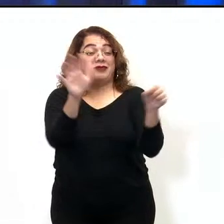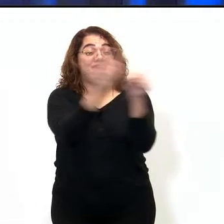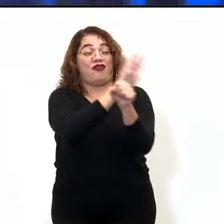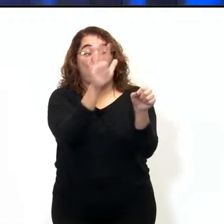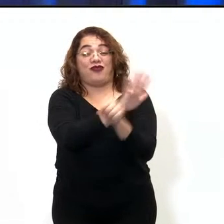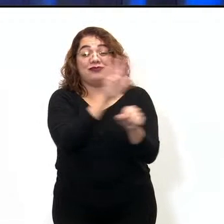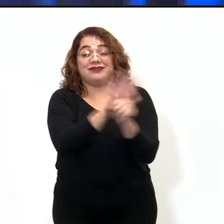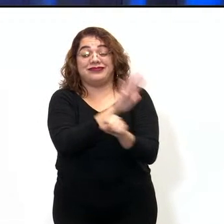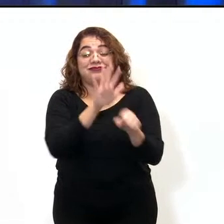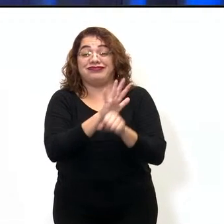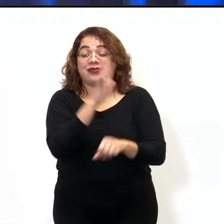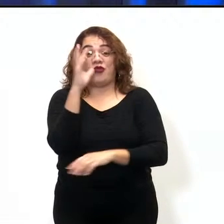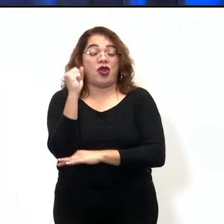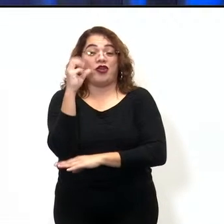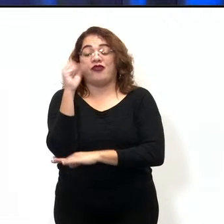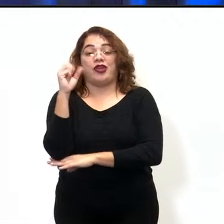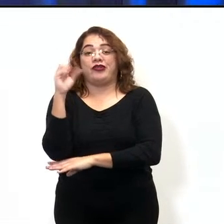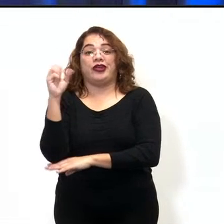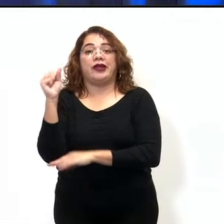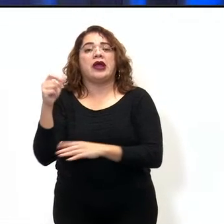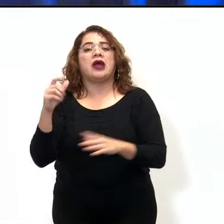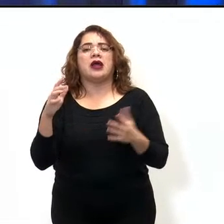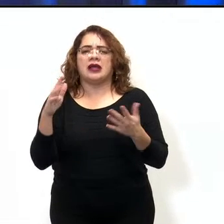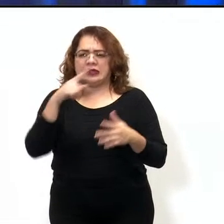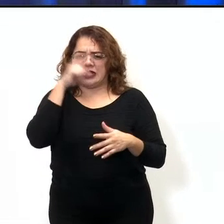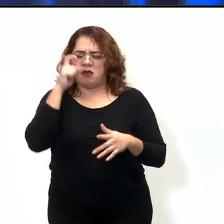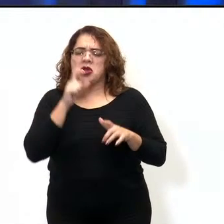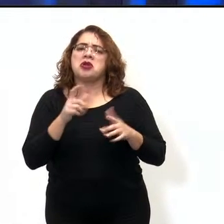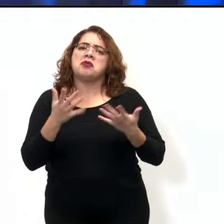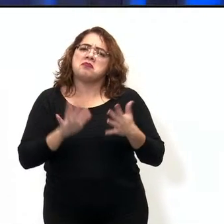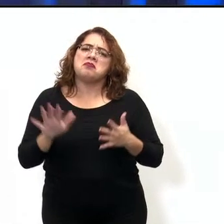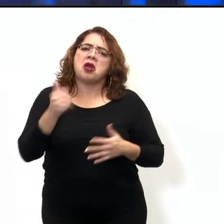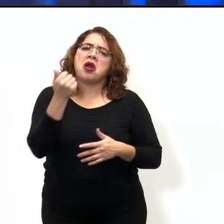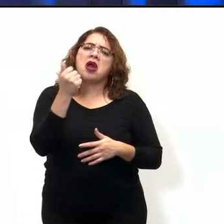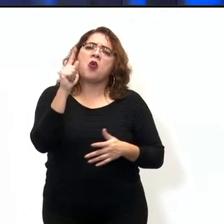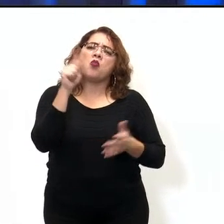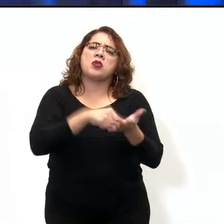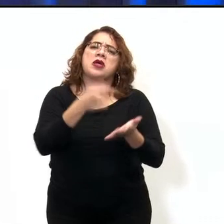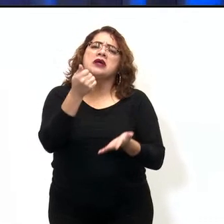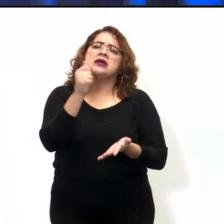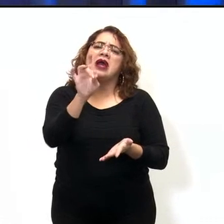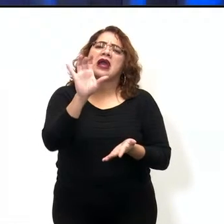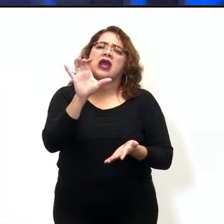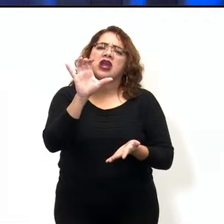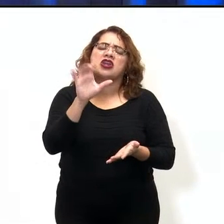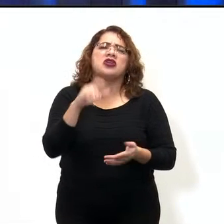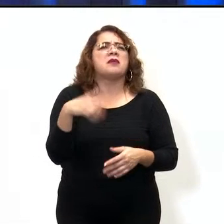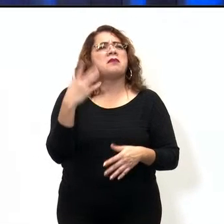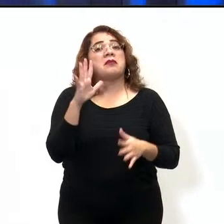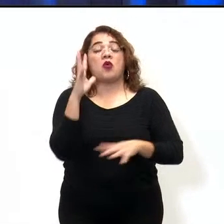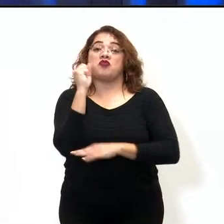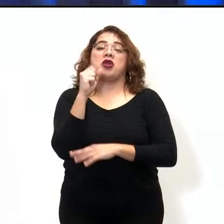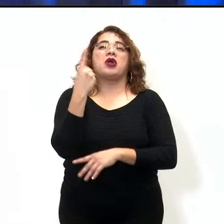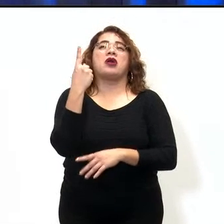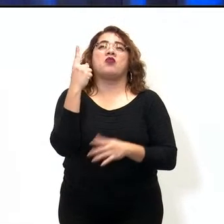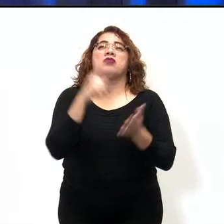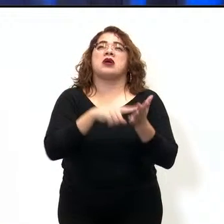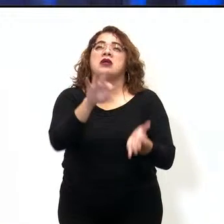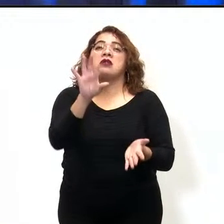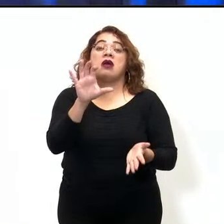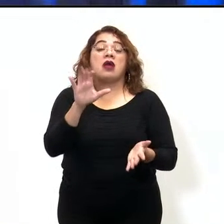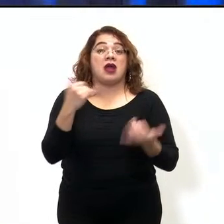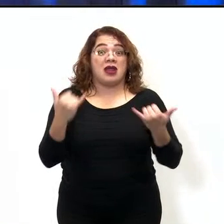summer, much smaller surge, we were testing maybe 1,800 in a day, a record maybe 1,900. We tested